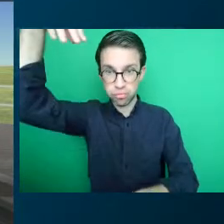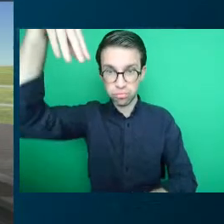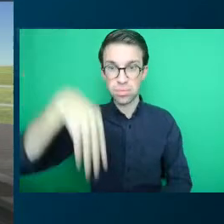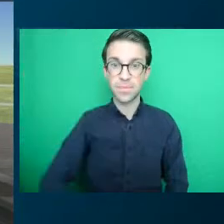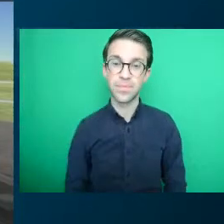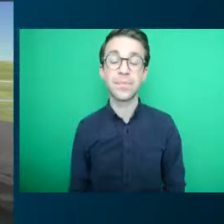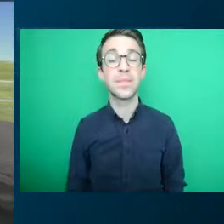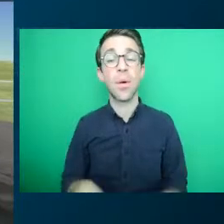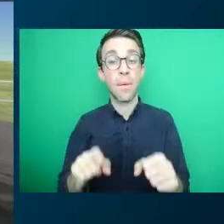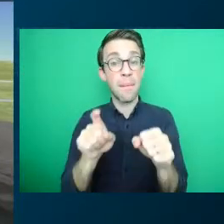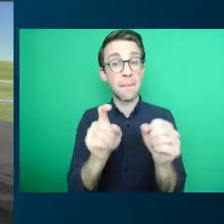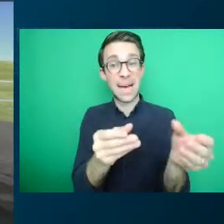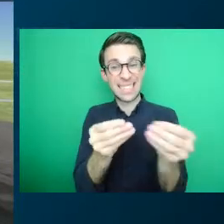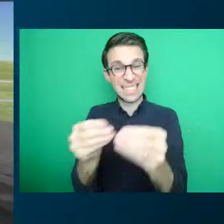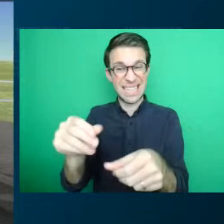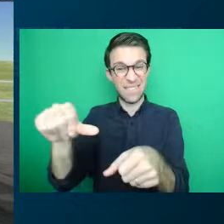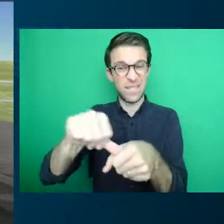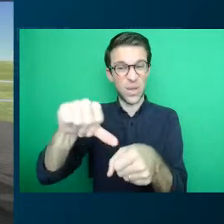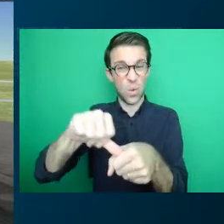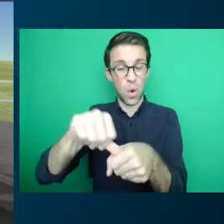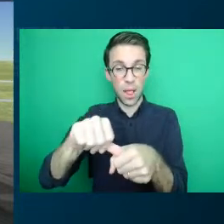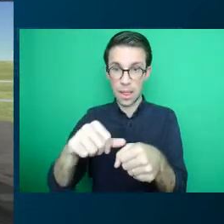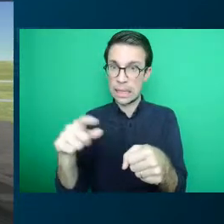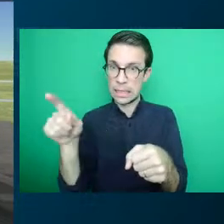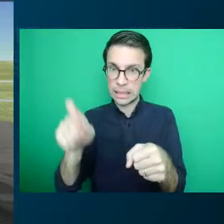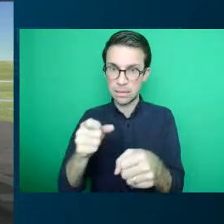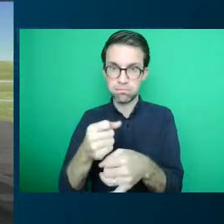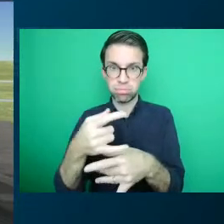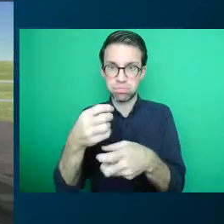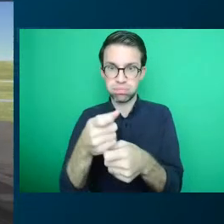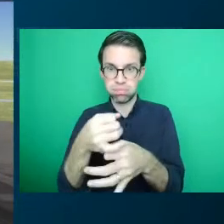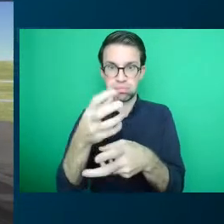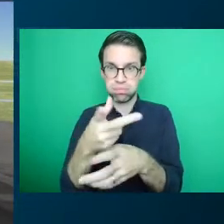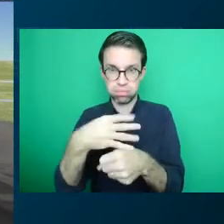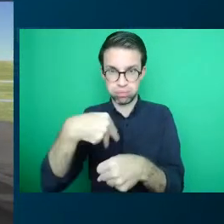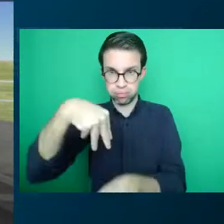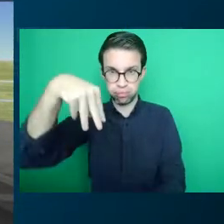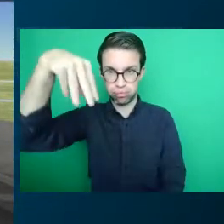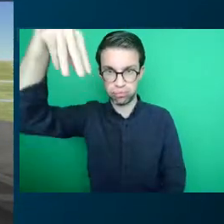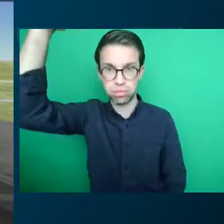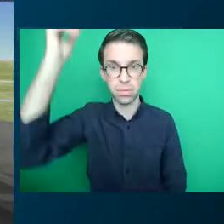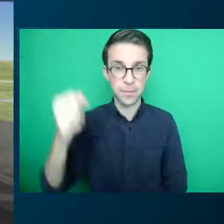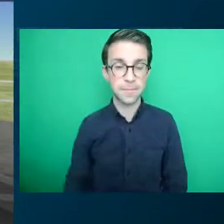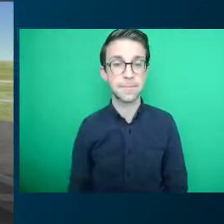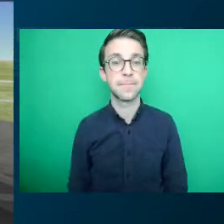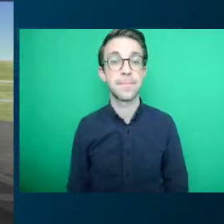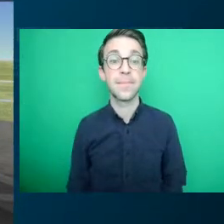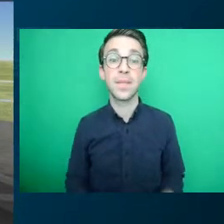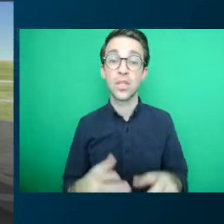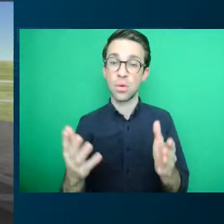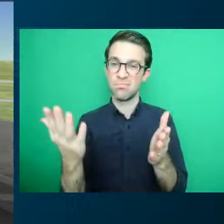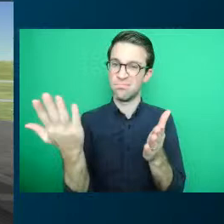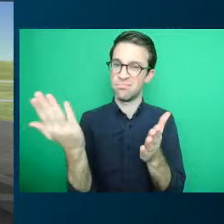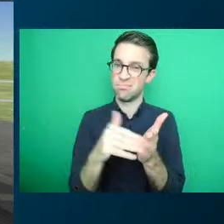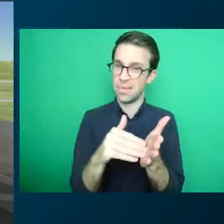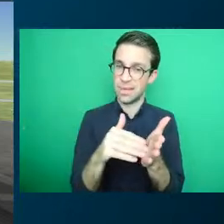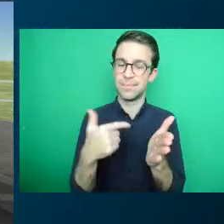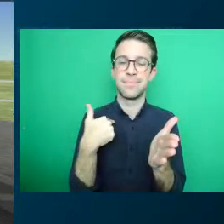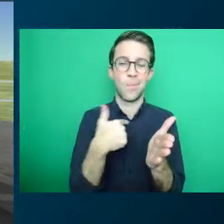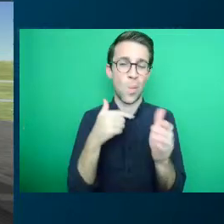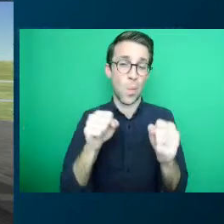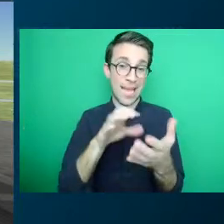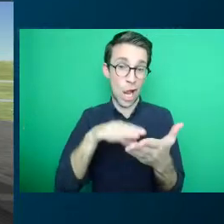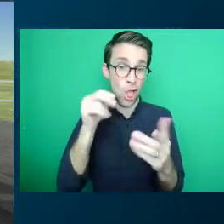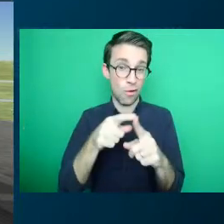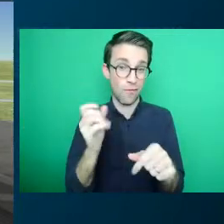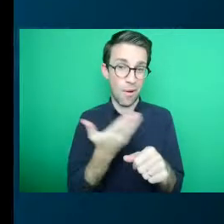rocket engine some fuel. It needs something to throw out the back so that it'll push the rocket forwards. So let's go back in there. Again, we can always learn from our mistakes. We